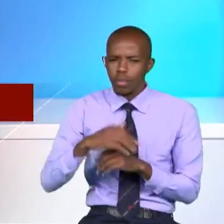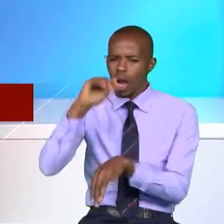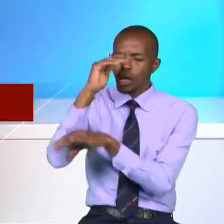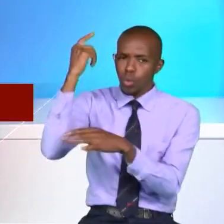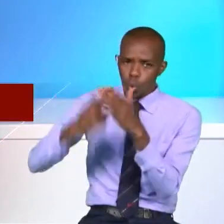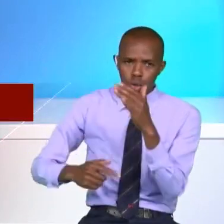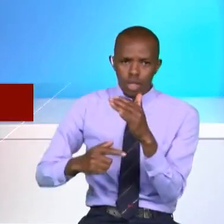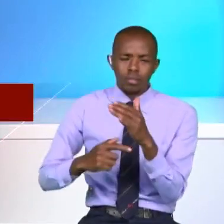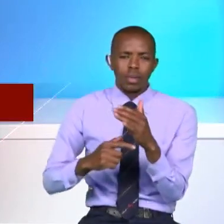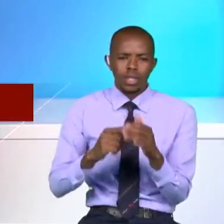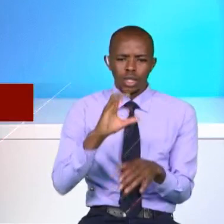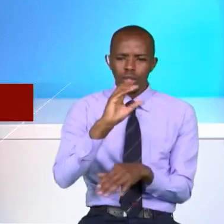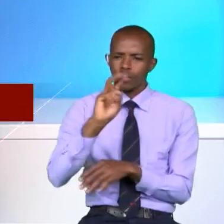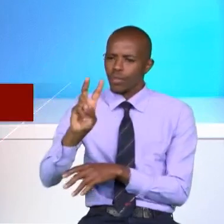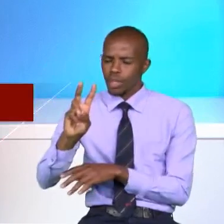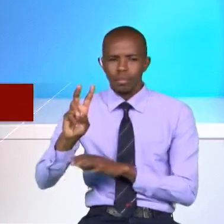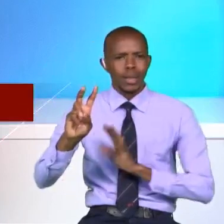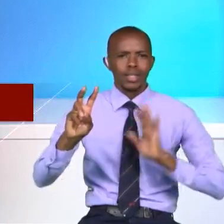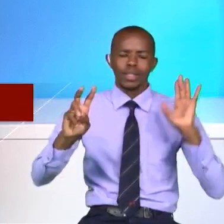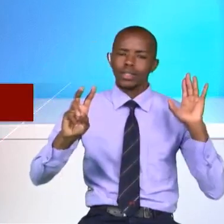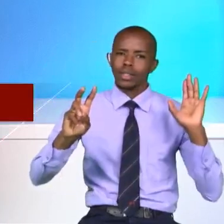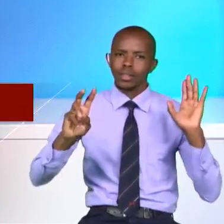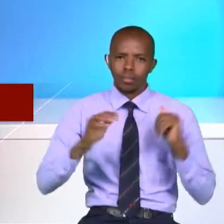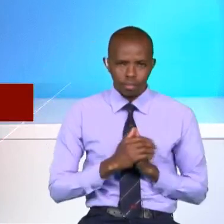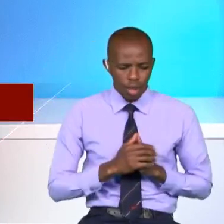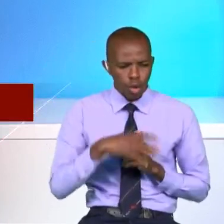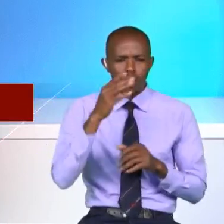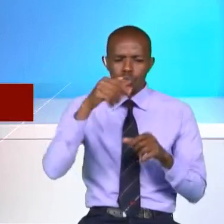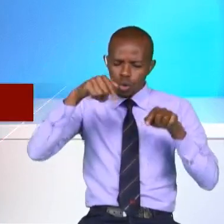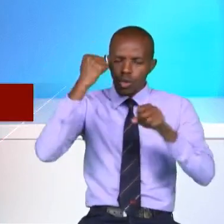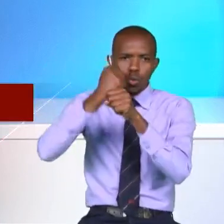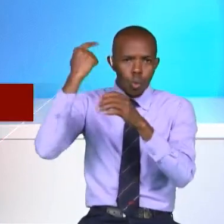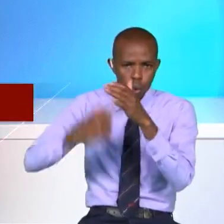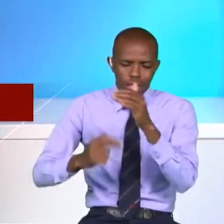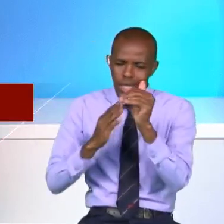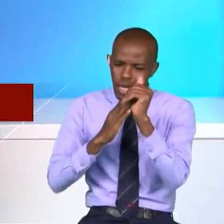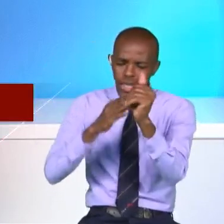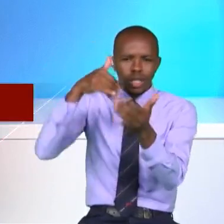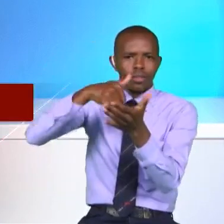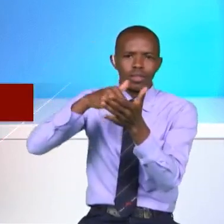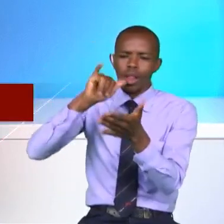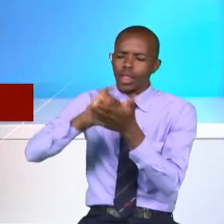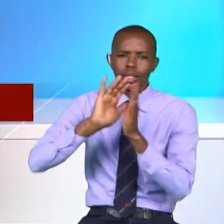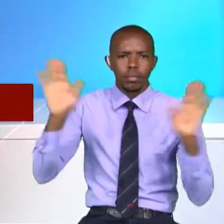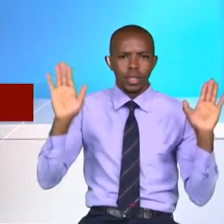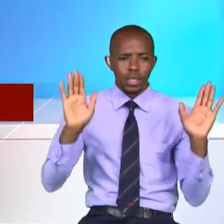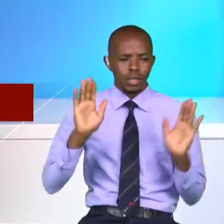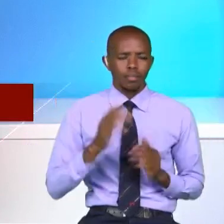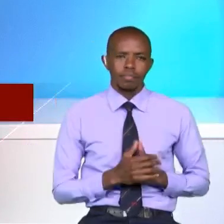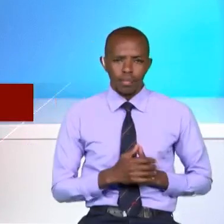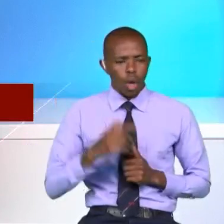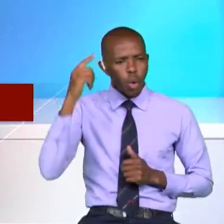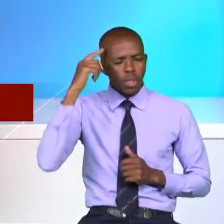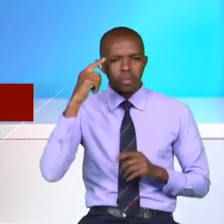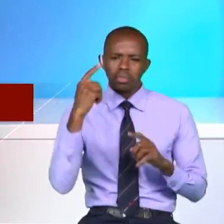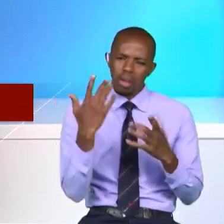for is my resume. Resume meaning, what have you done and what can you do today? And that is what leadership is about. So you can look at it differently. You can look at